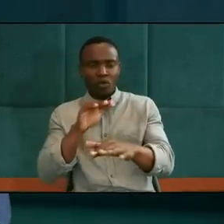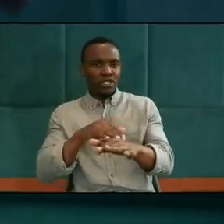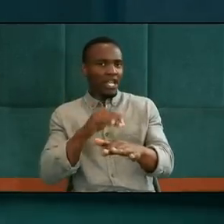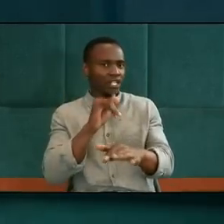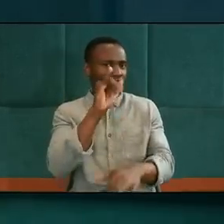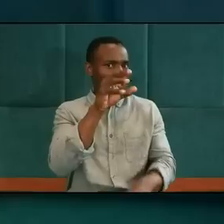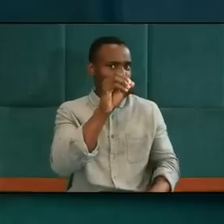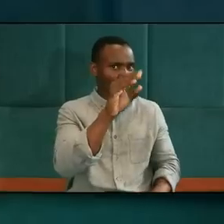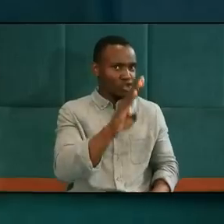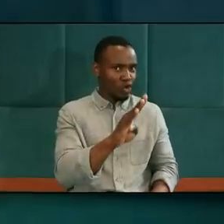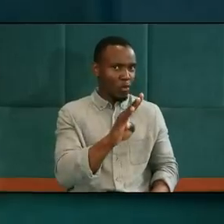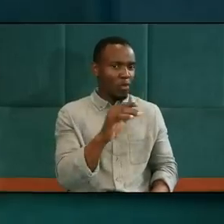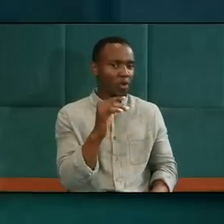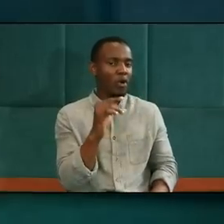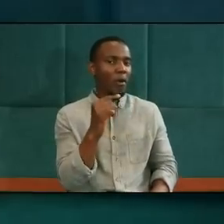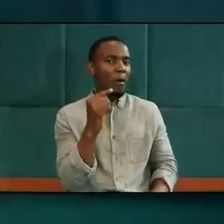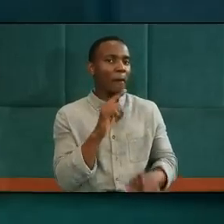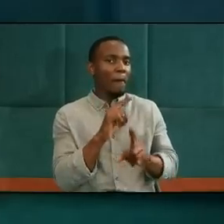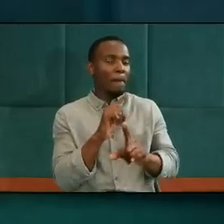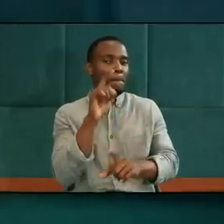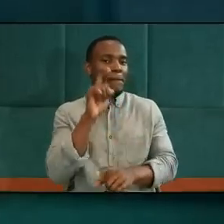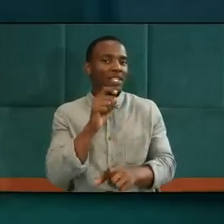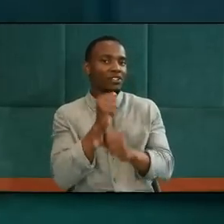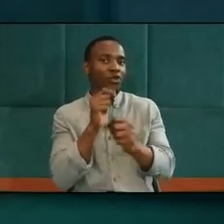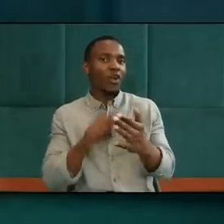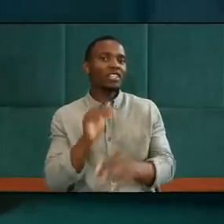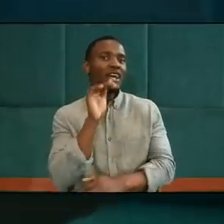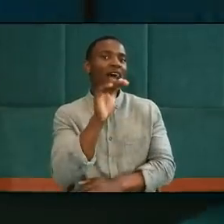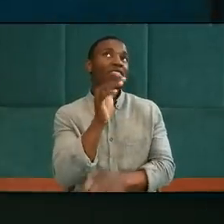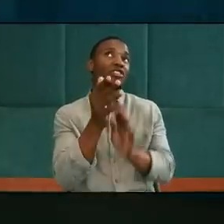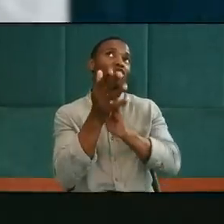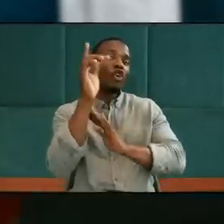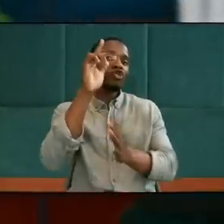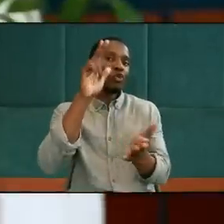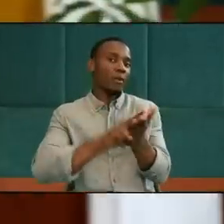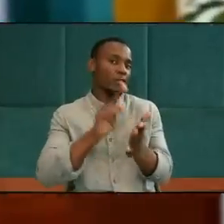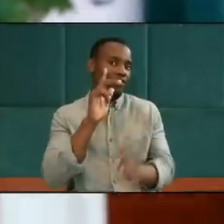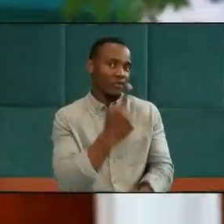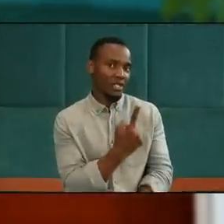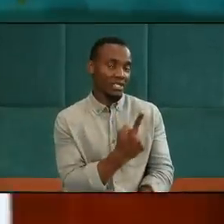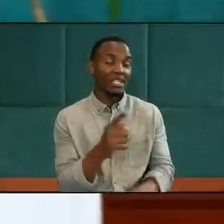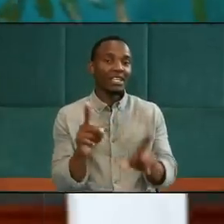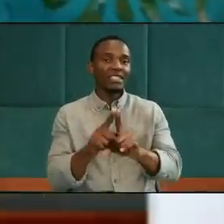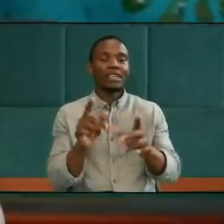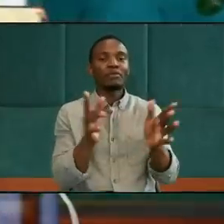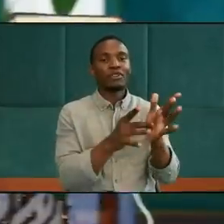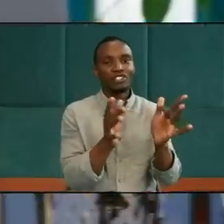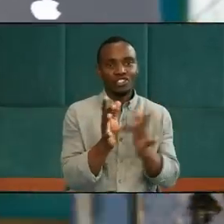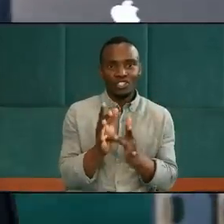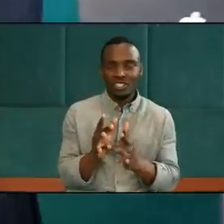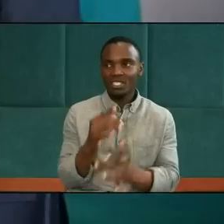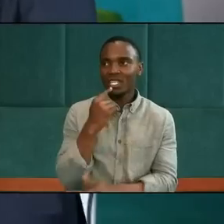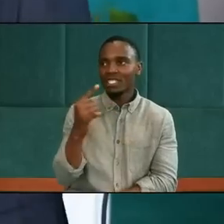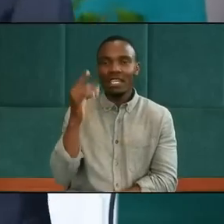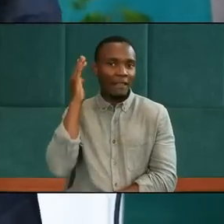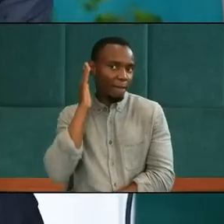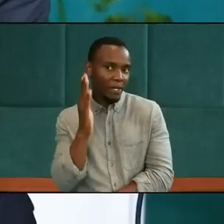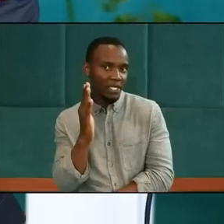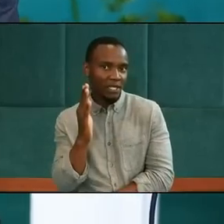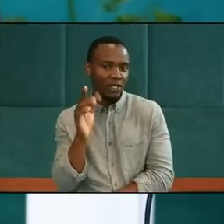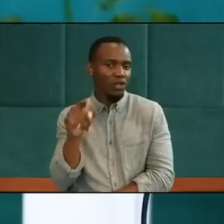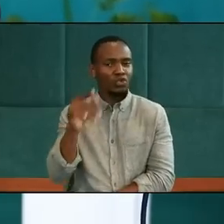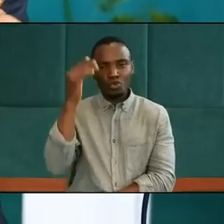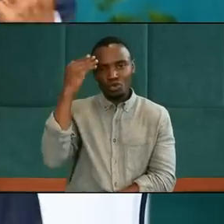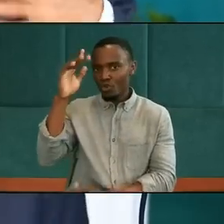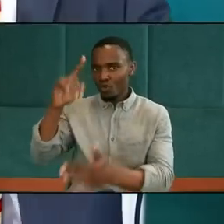unless he asked permission. Are we together? Yeah. Jesus came to Peter and said, "Hey, Peter, I'm going to tell you what's happening. You don't